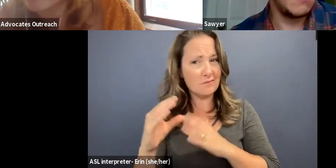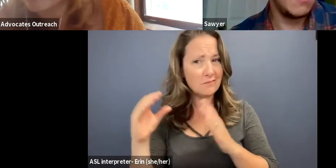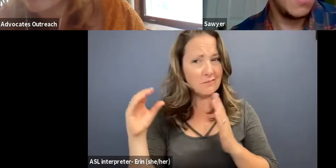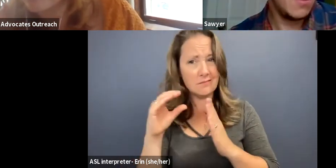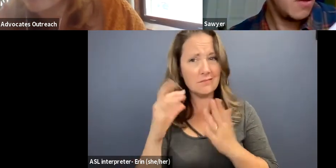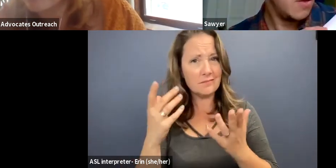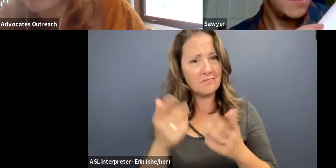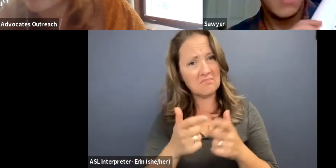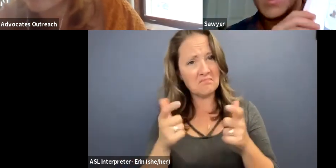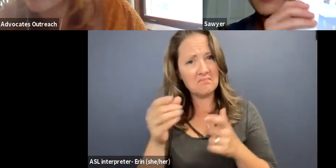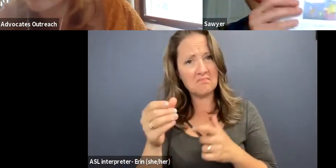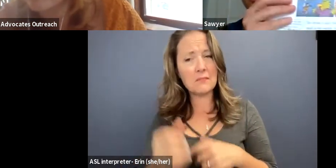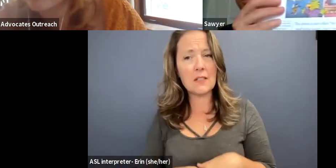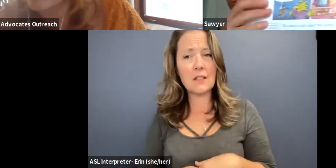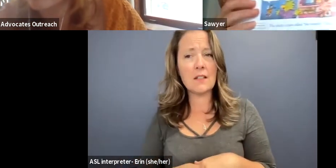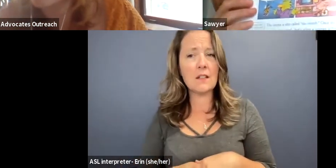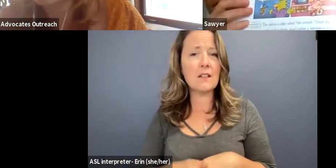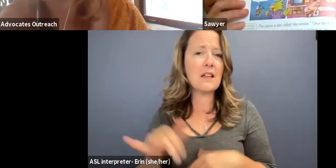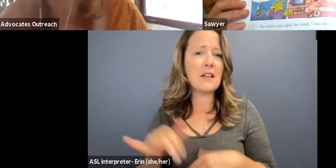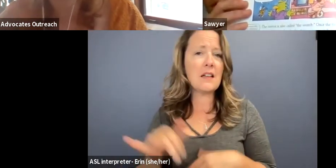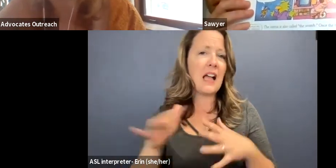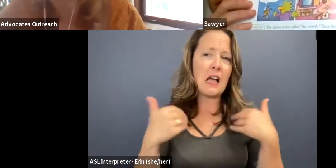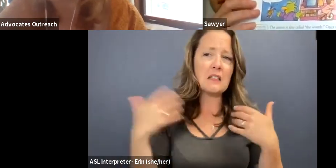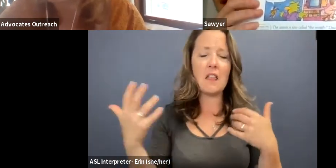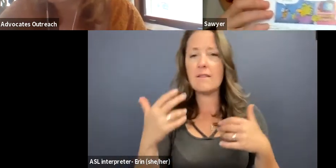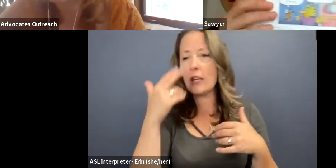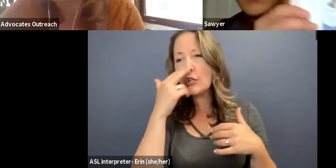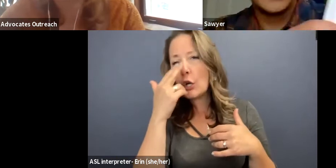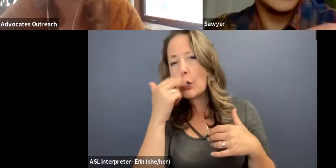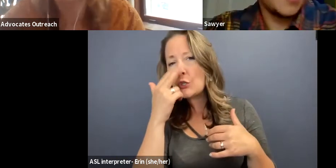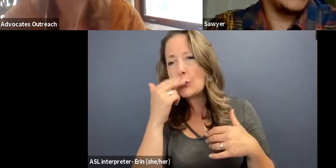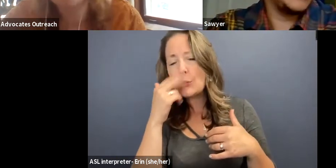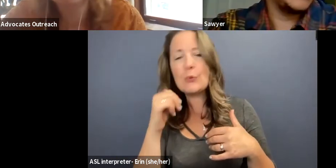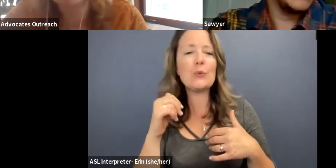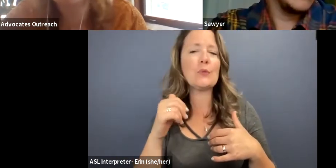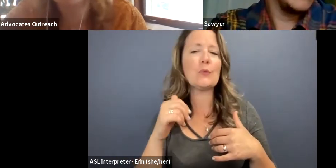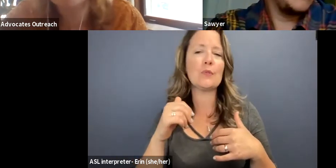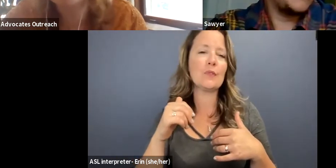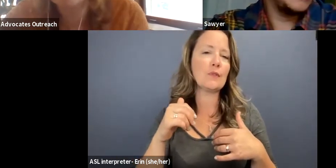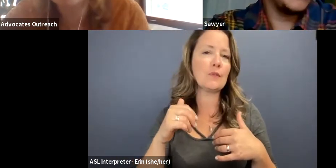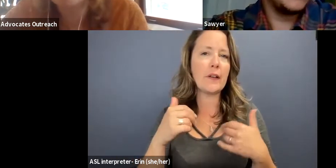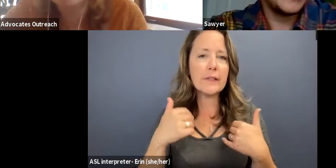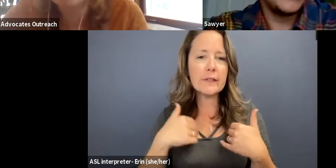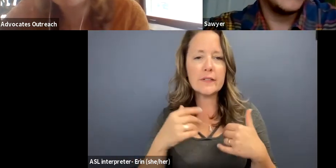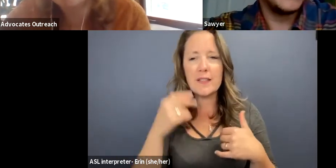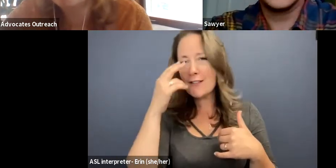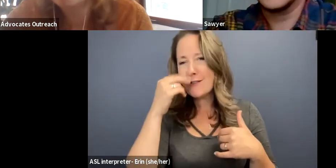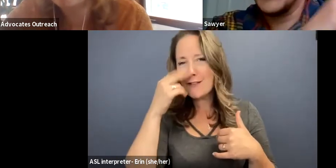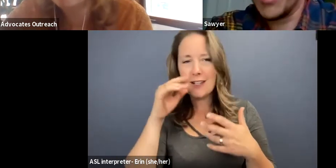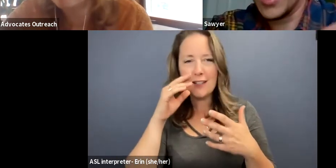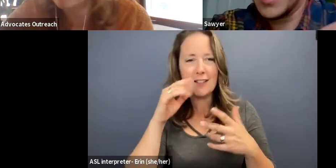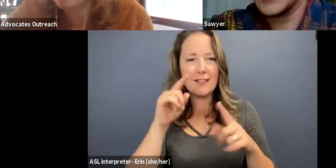So a couple more books that are just like good ones, good resources and aids in